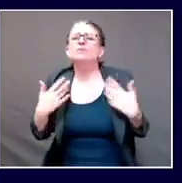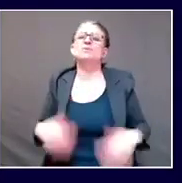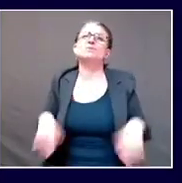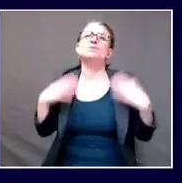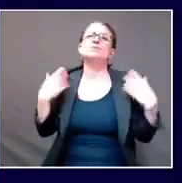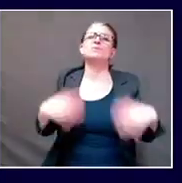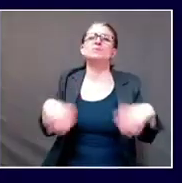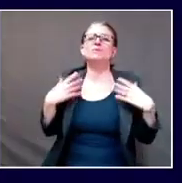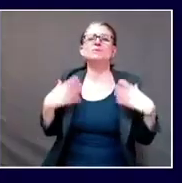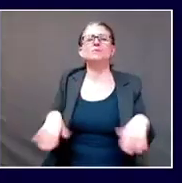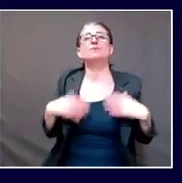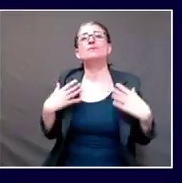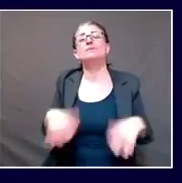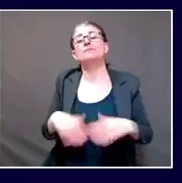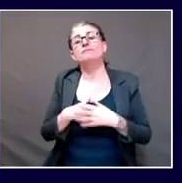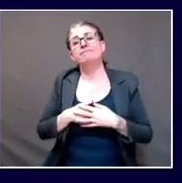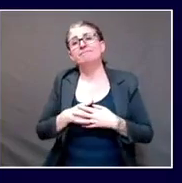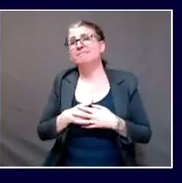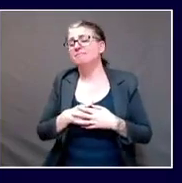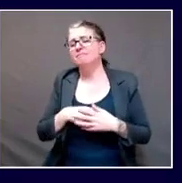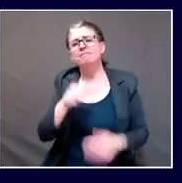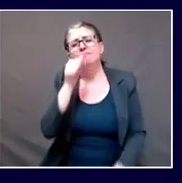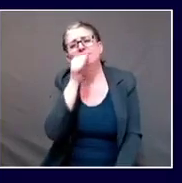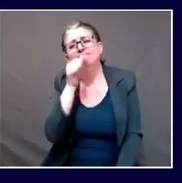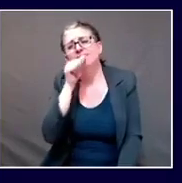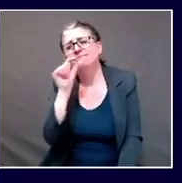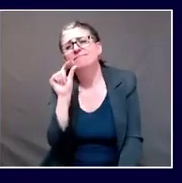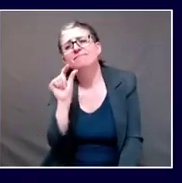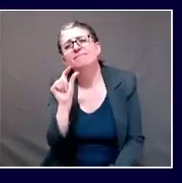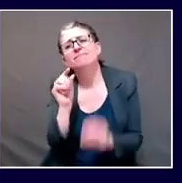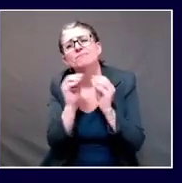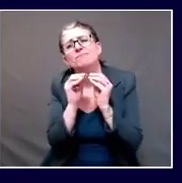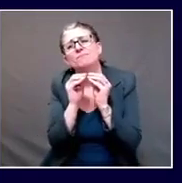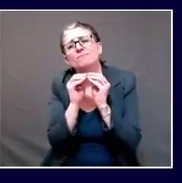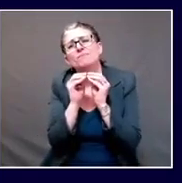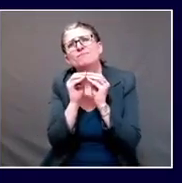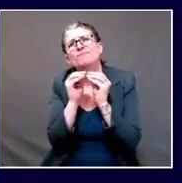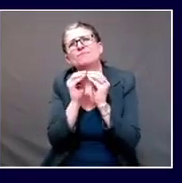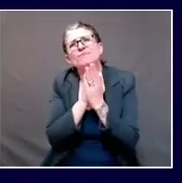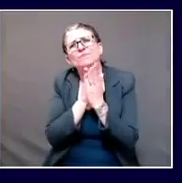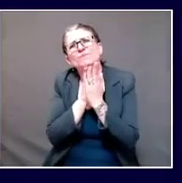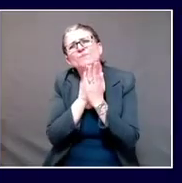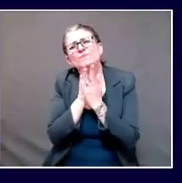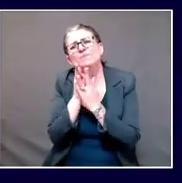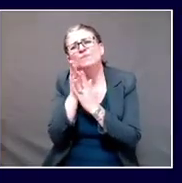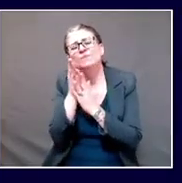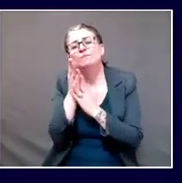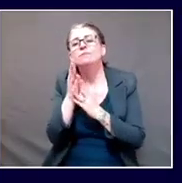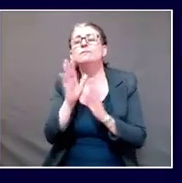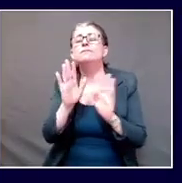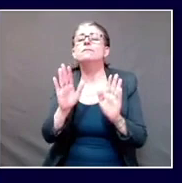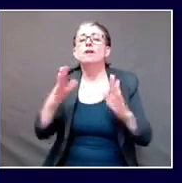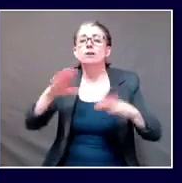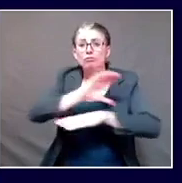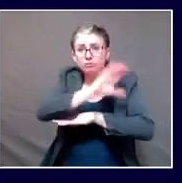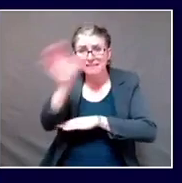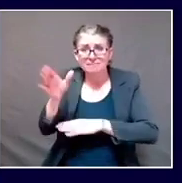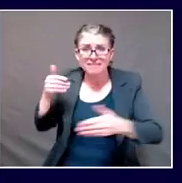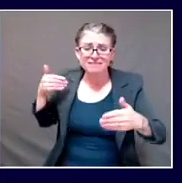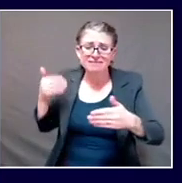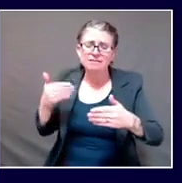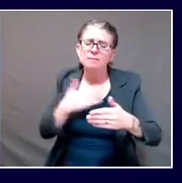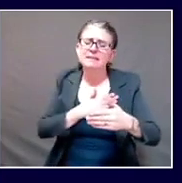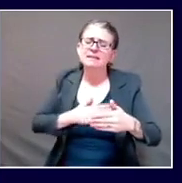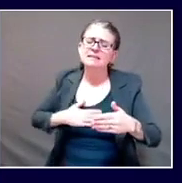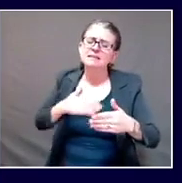when a vaccine is available to everyone and administered to everyone who's eligible, then we